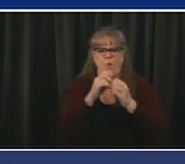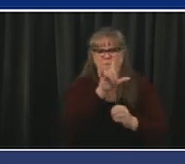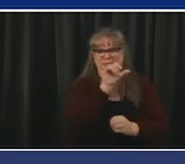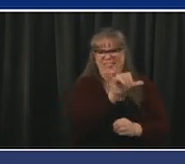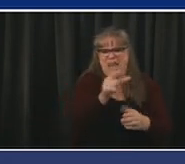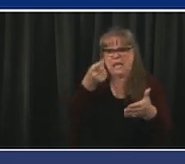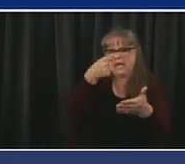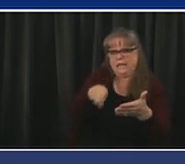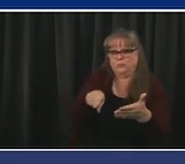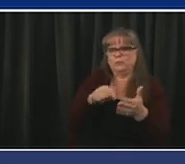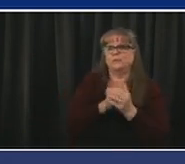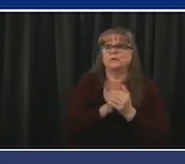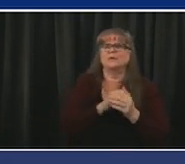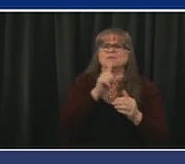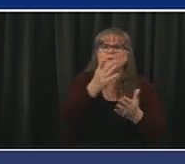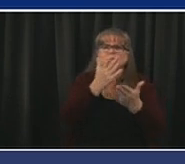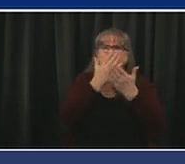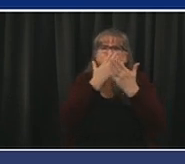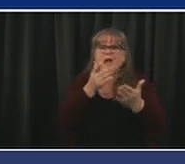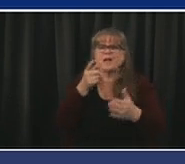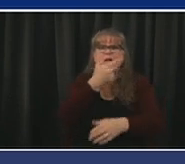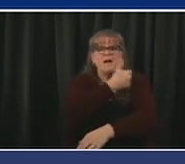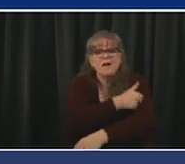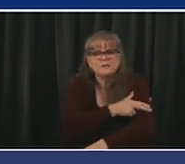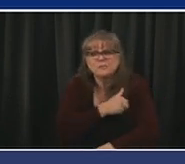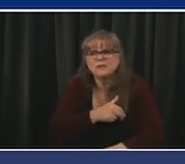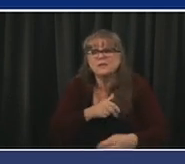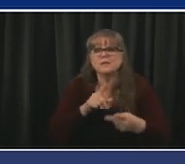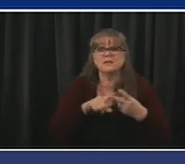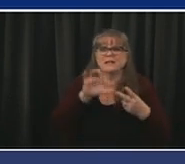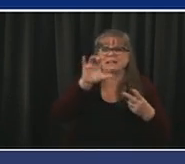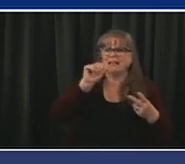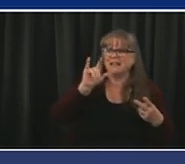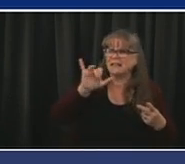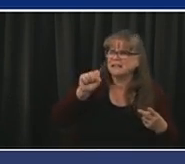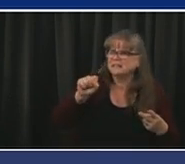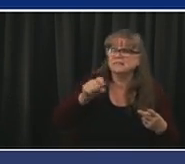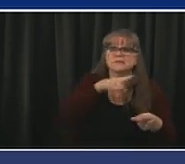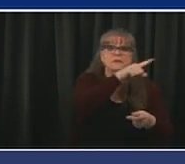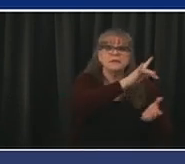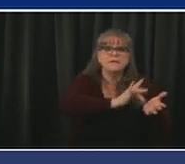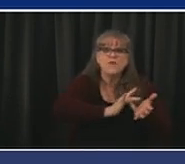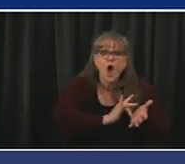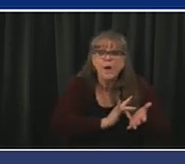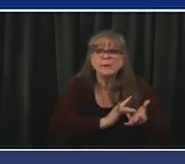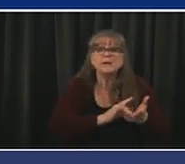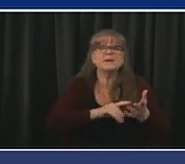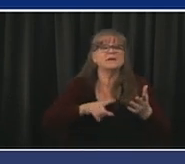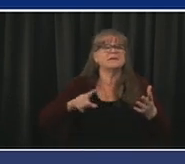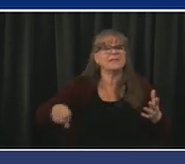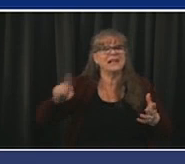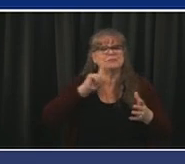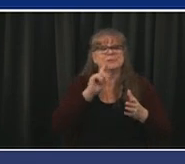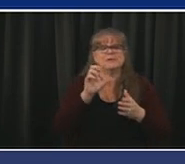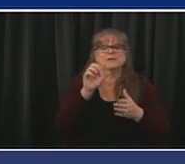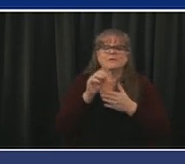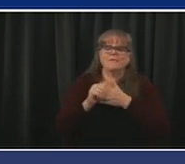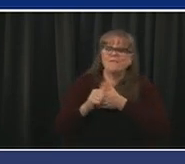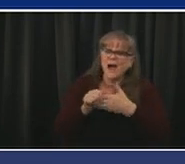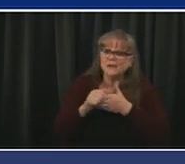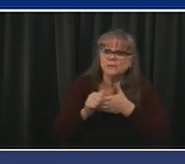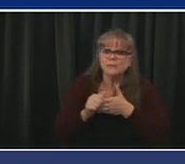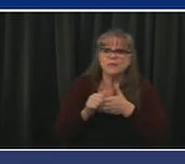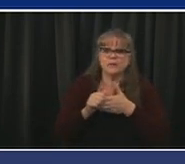healthcare workers, community health clinics, pharmacies, who've remained nimble throughout this process. Just like it's been frustrating for us not to know